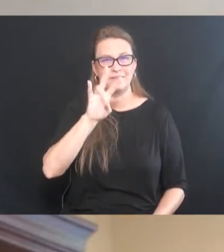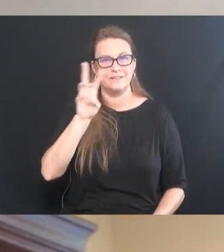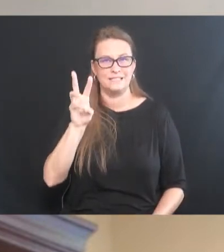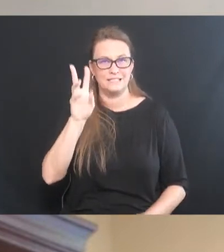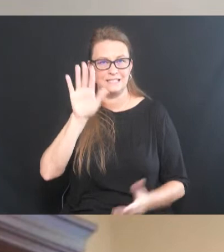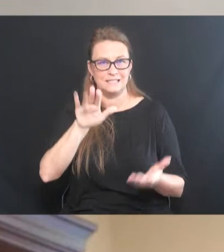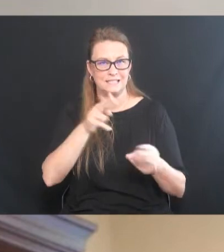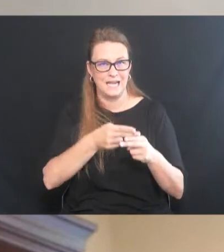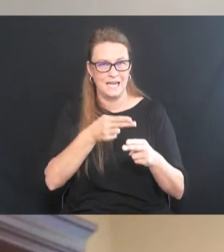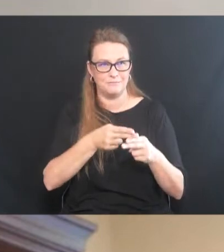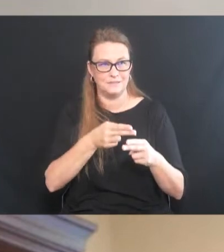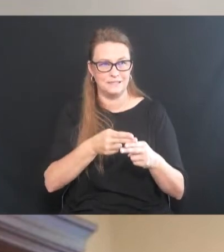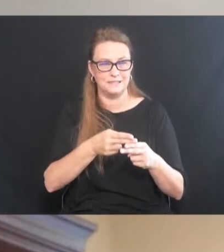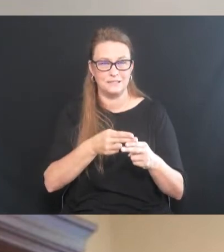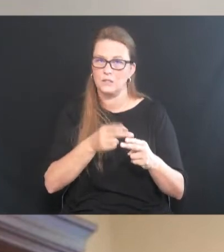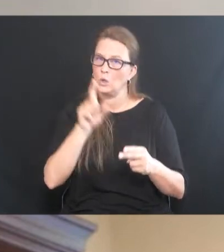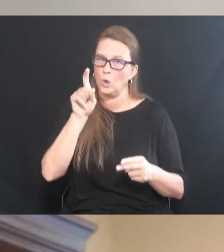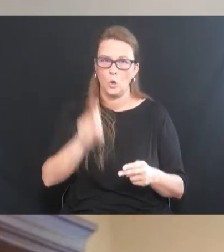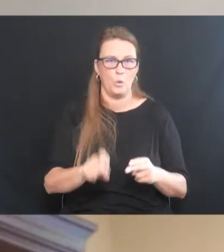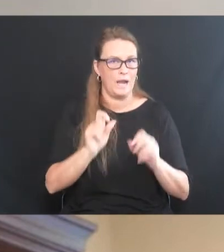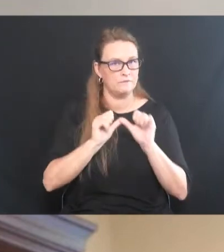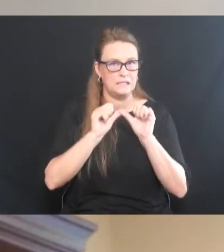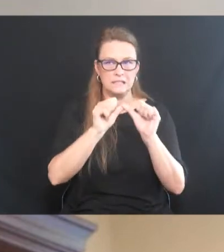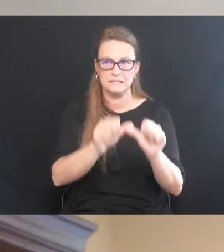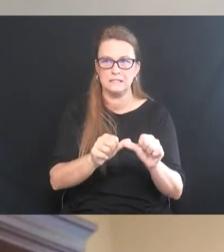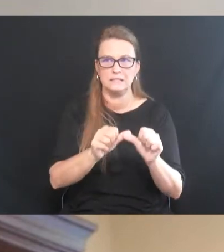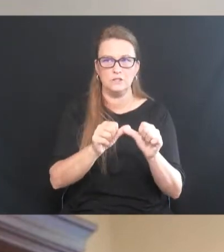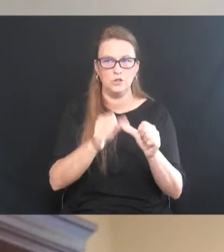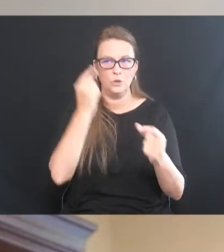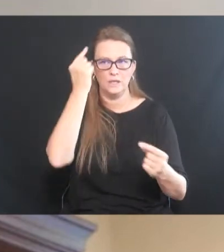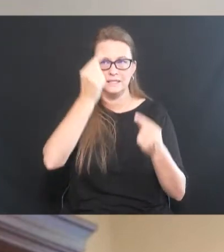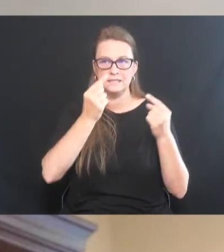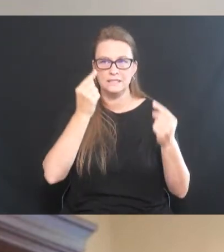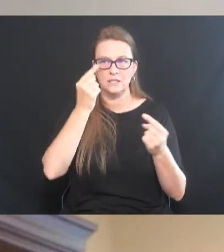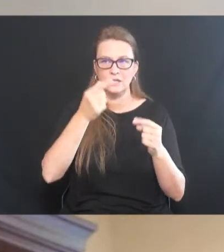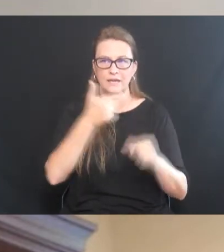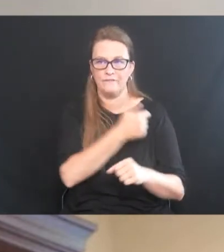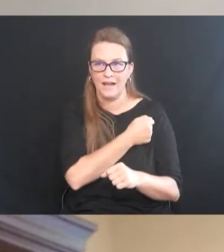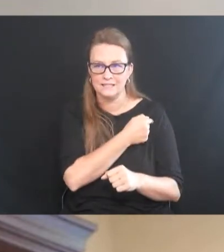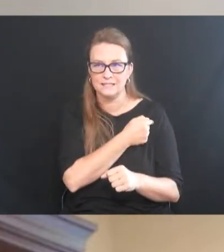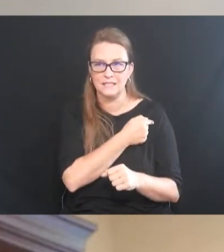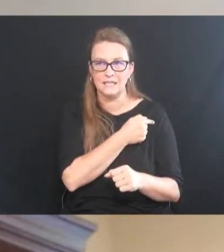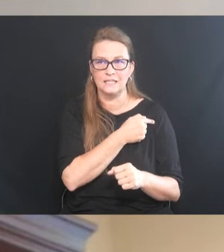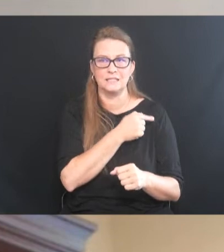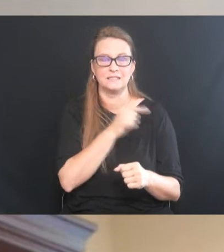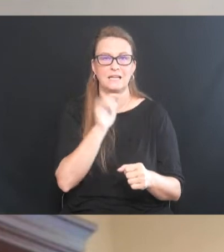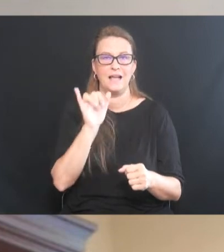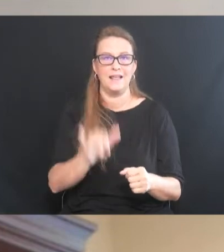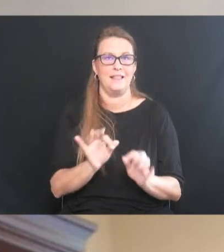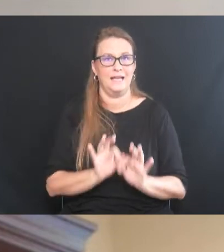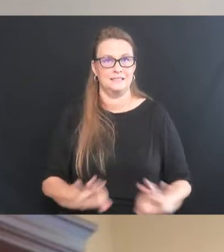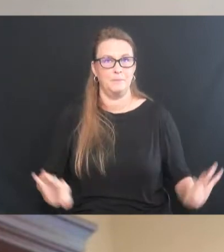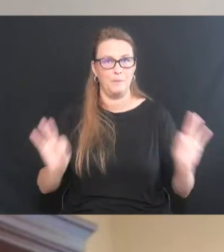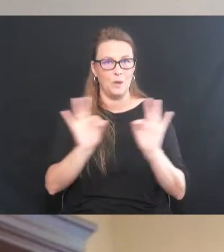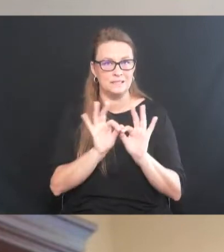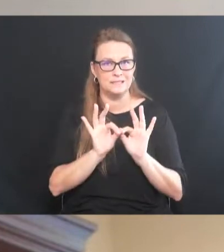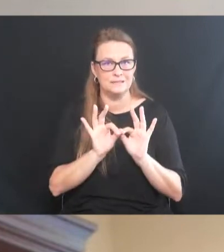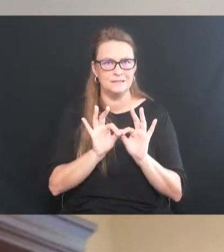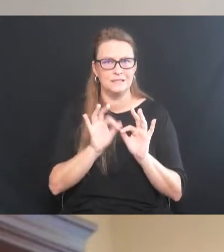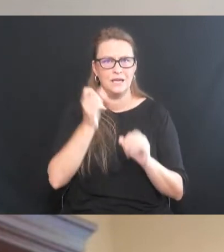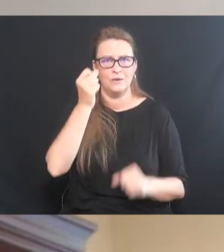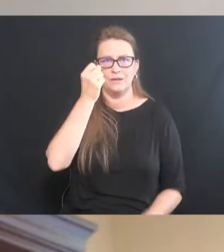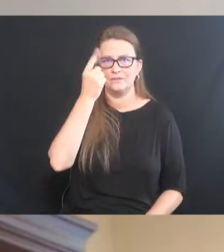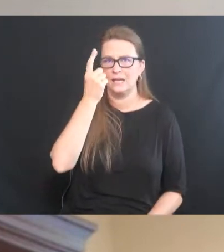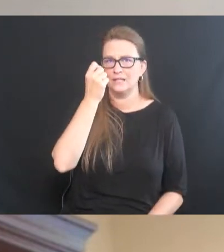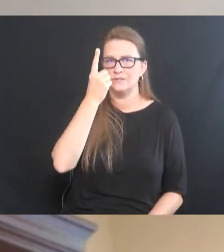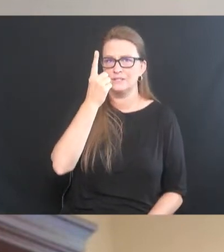3,976 names. We've got to continue to think about getting vaccinations. That is our key to success. And we've got to understand, if we look